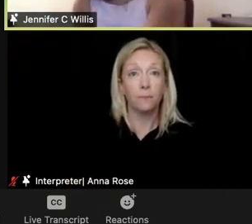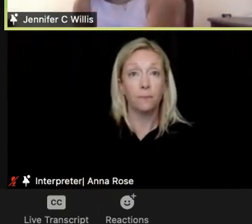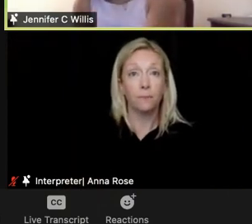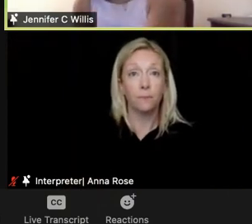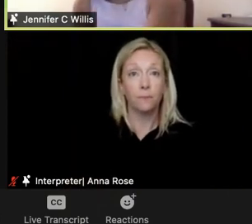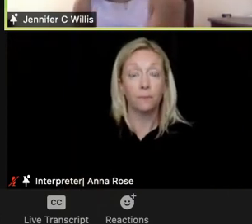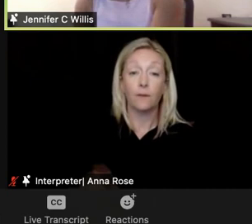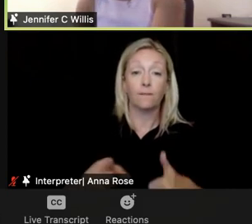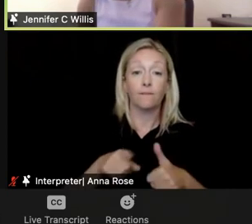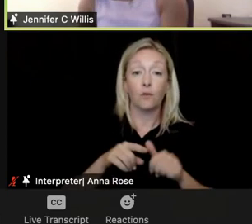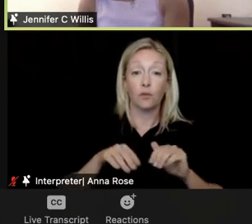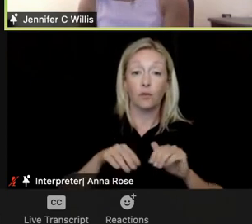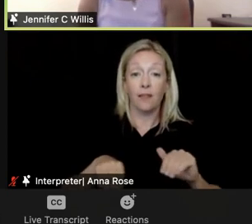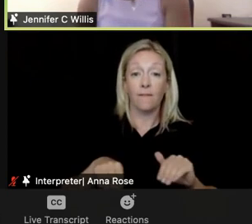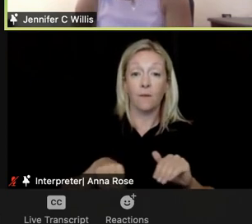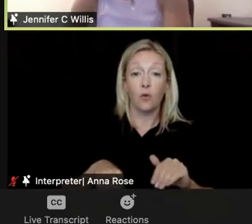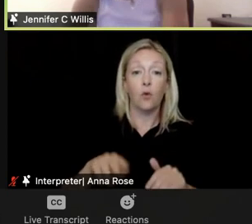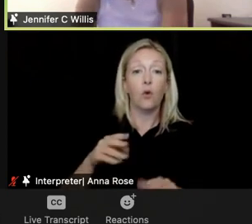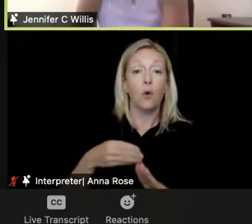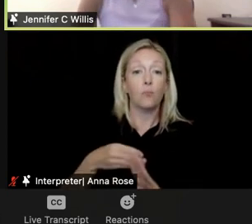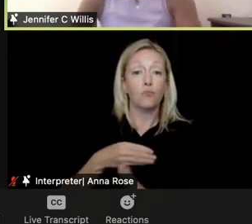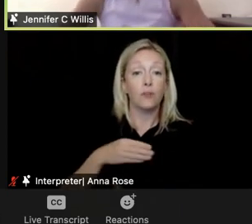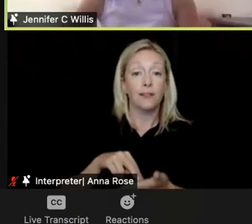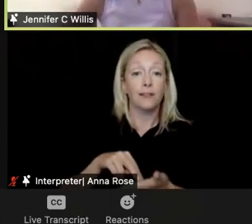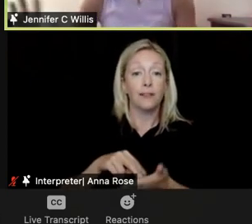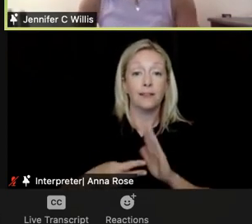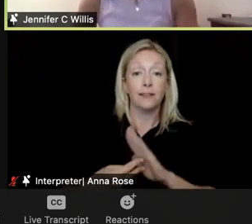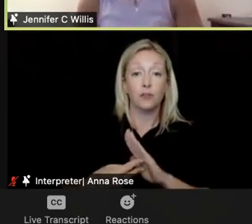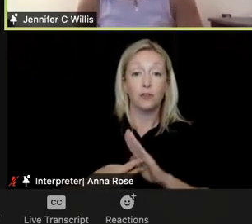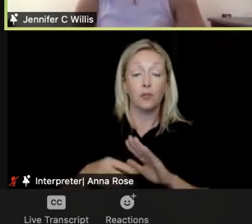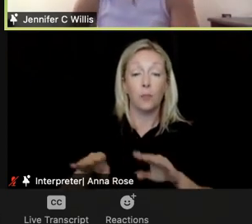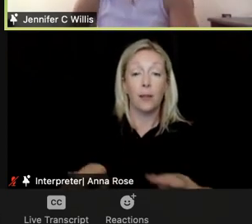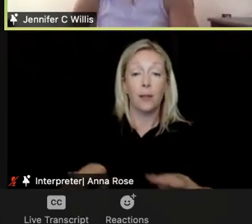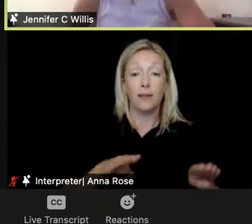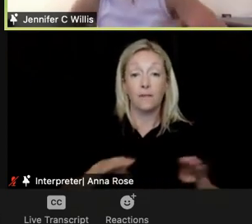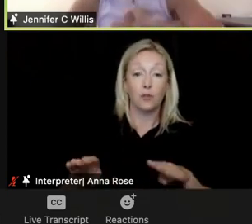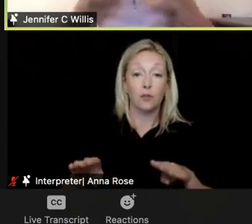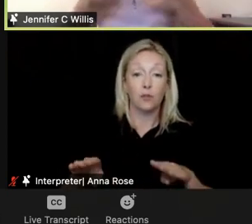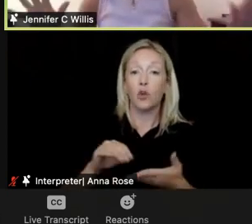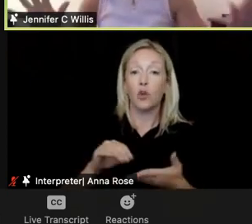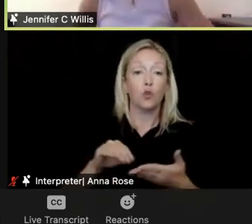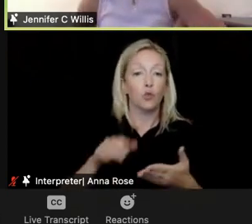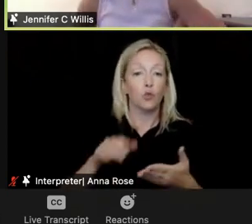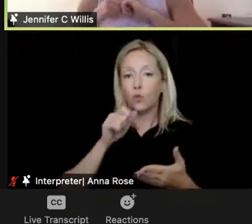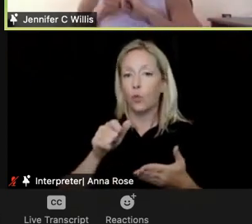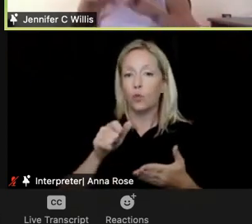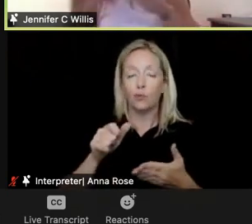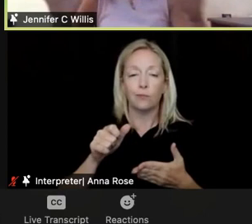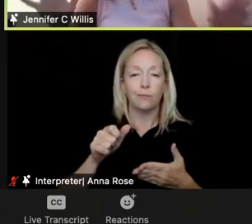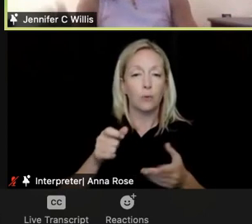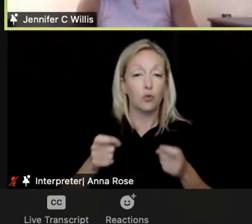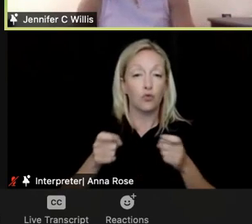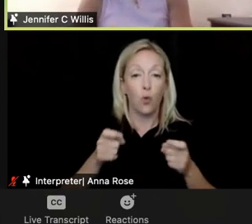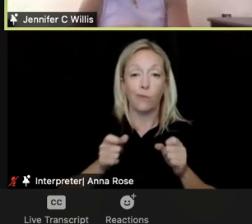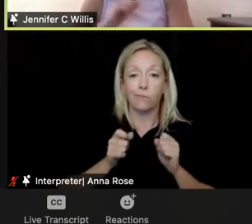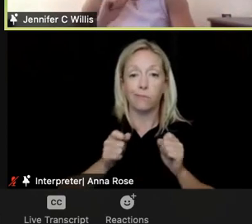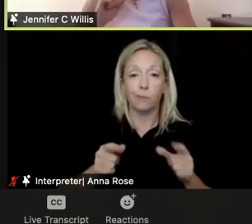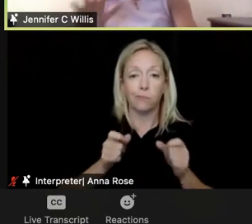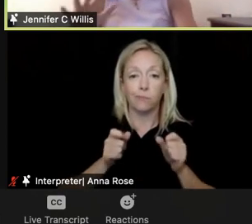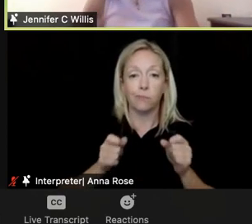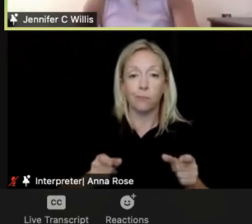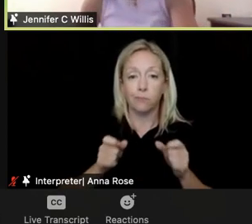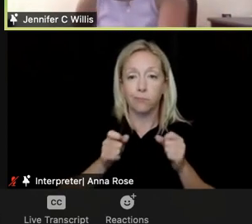So the first level is that pre-intentional behavior. It's not under the student control, it's spontaneous, it is reactionary,